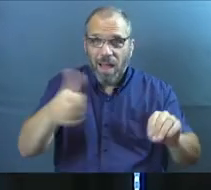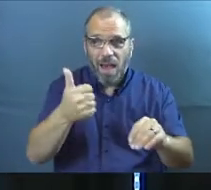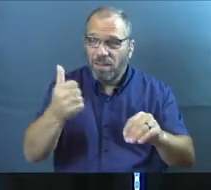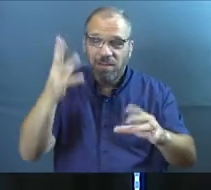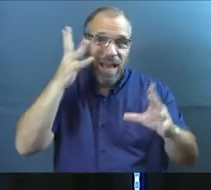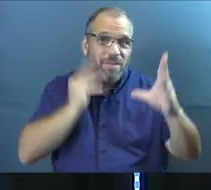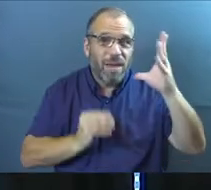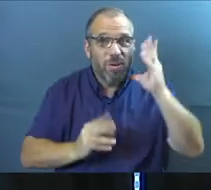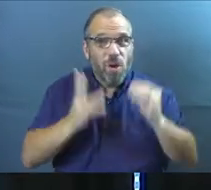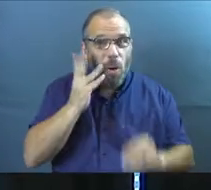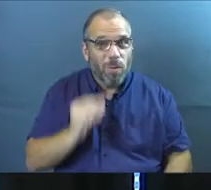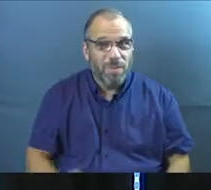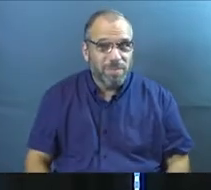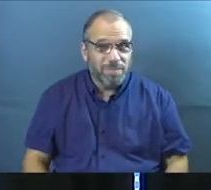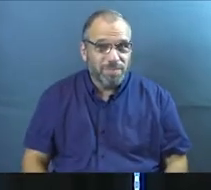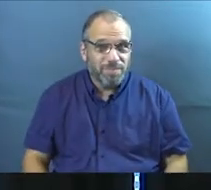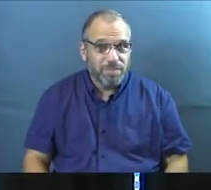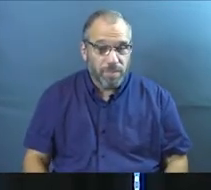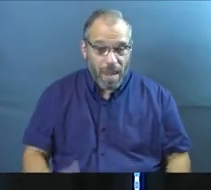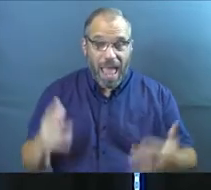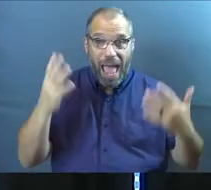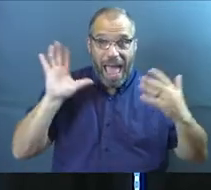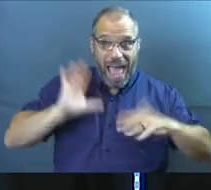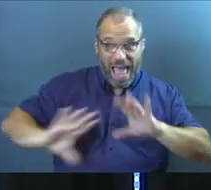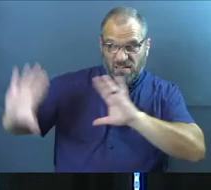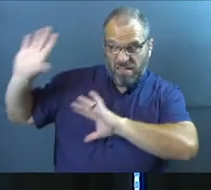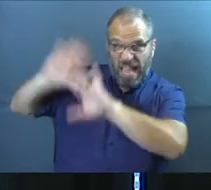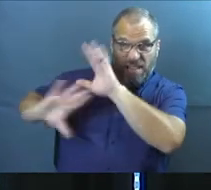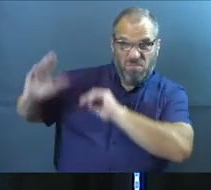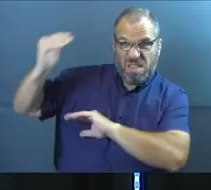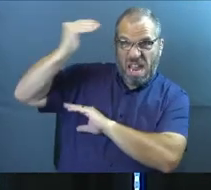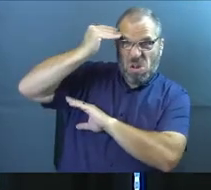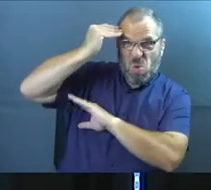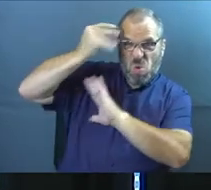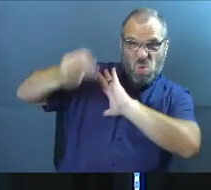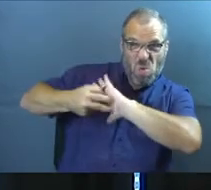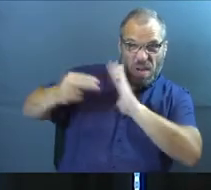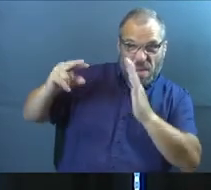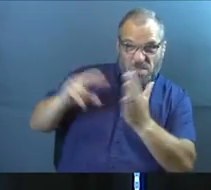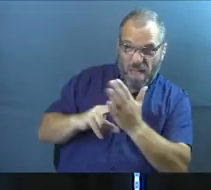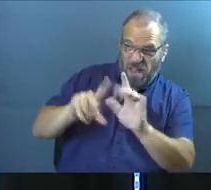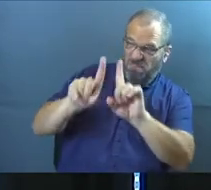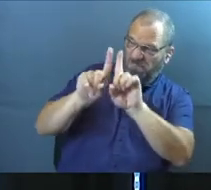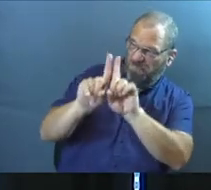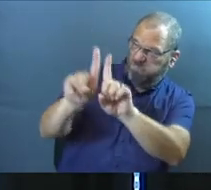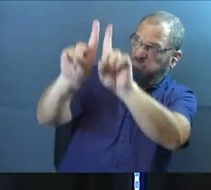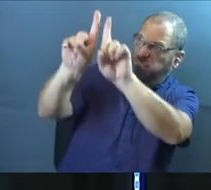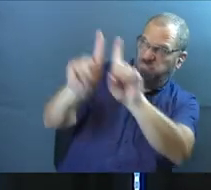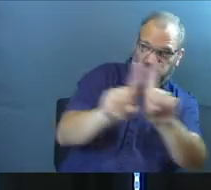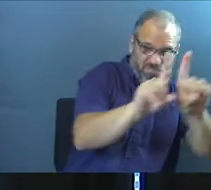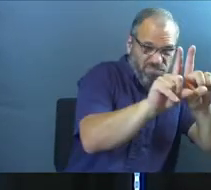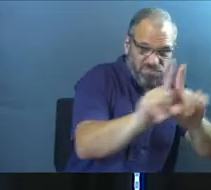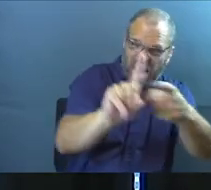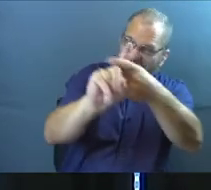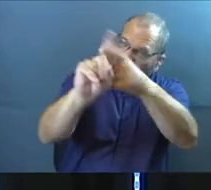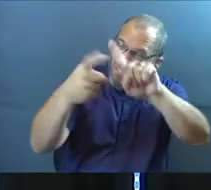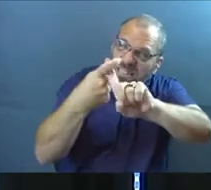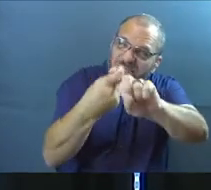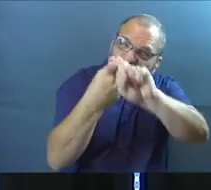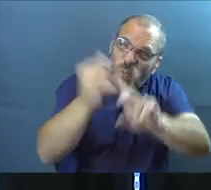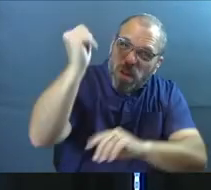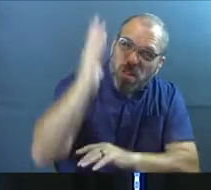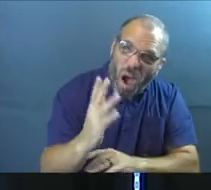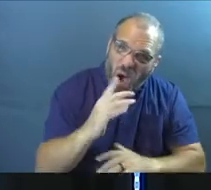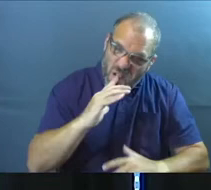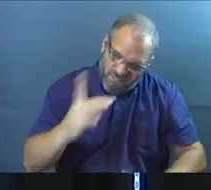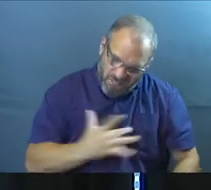has ever known. And the ancients knew this. They knew what it was to walk with God and to have a friendship with God that was